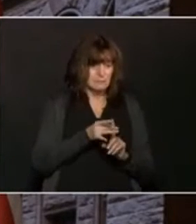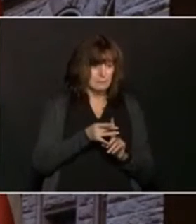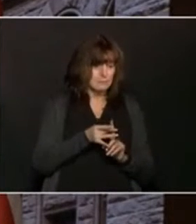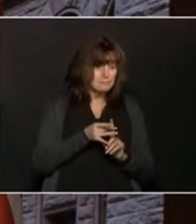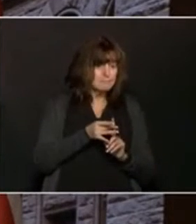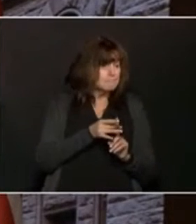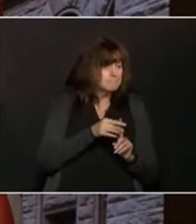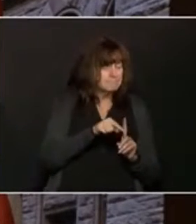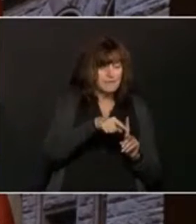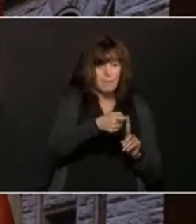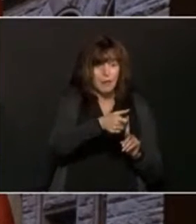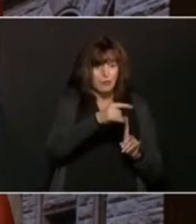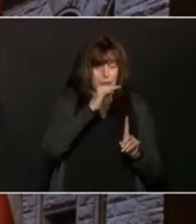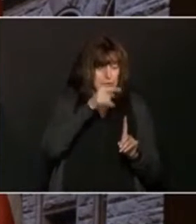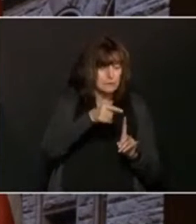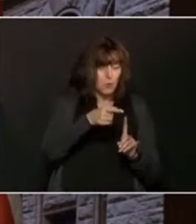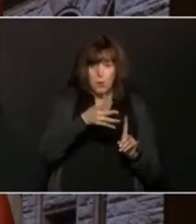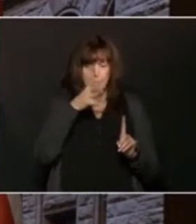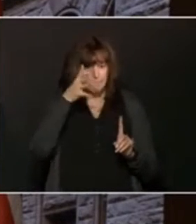their parents often,